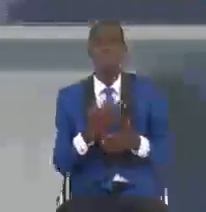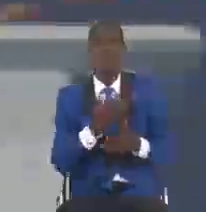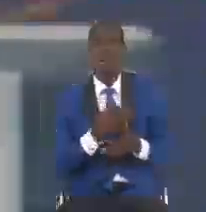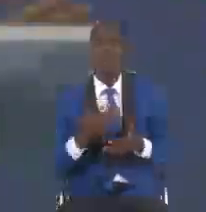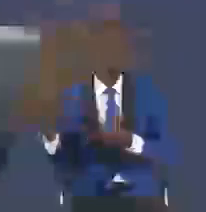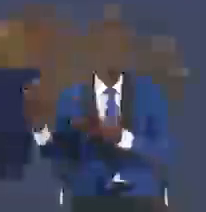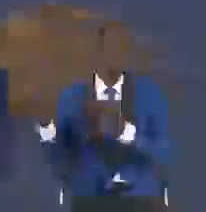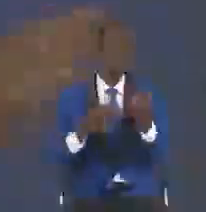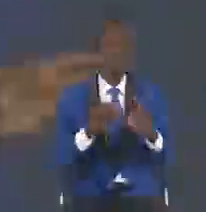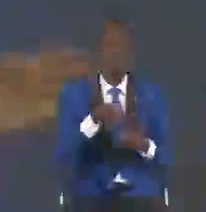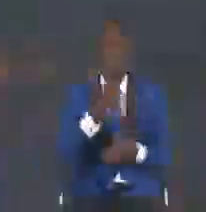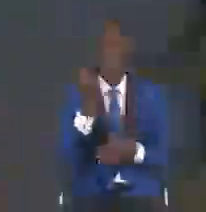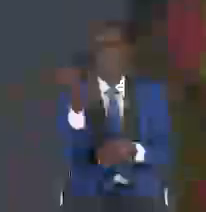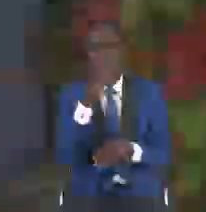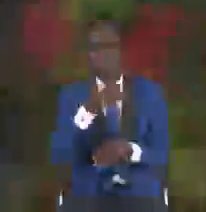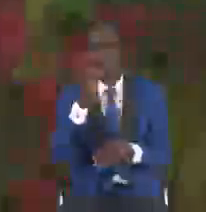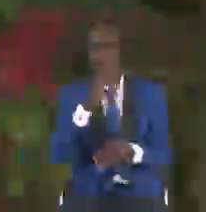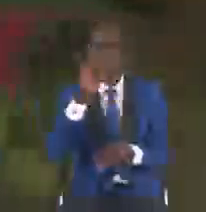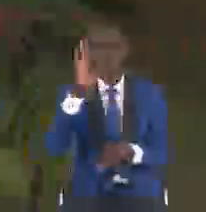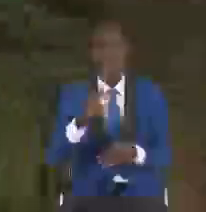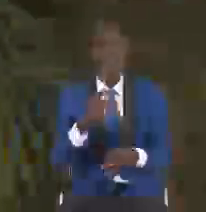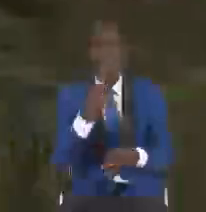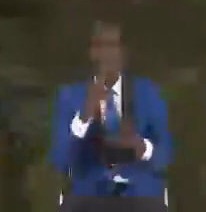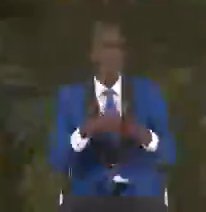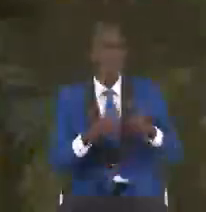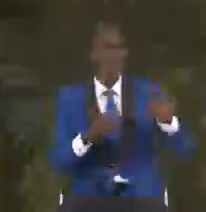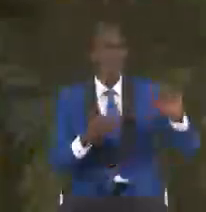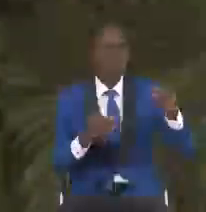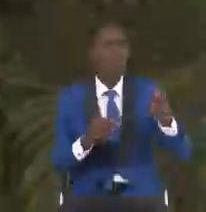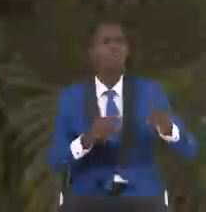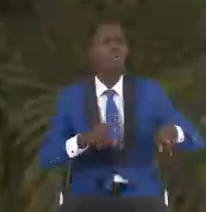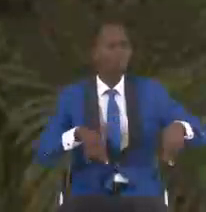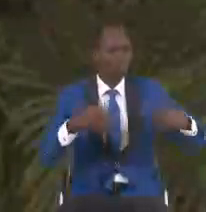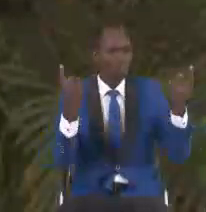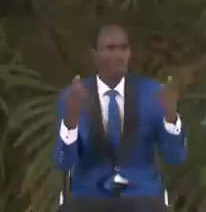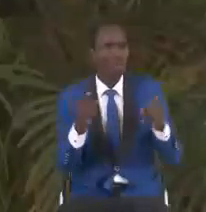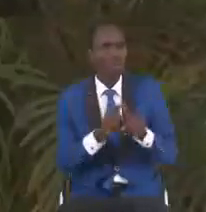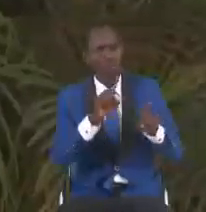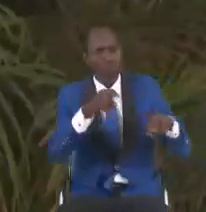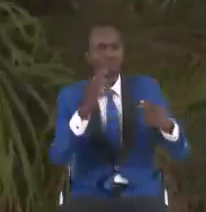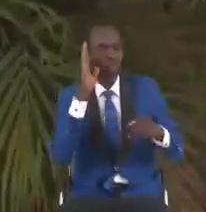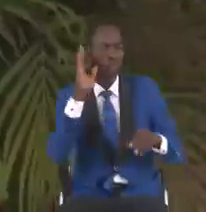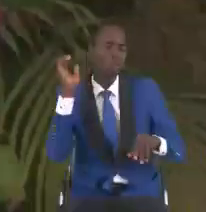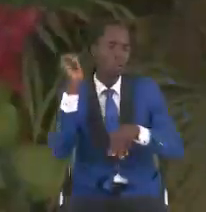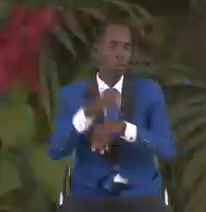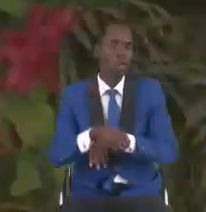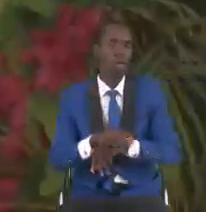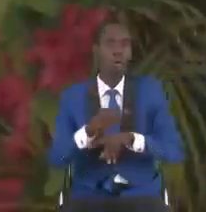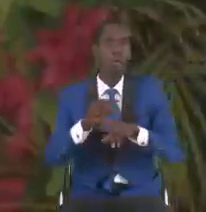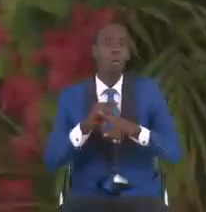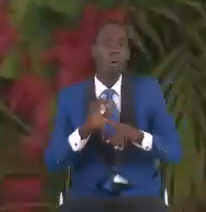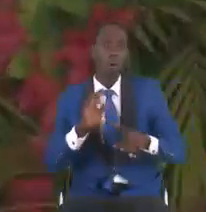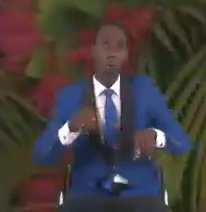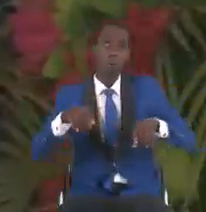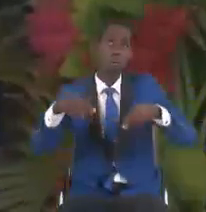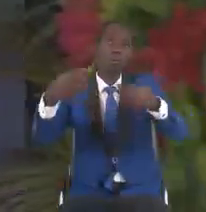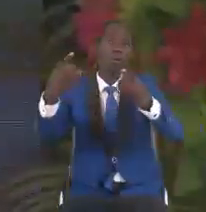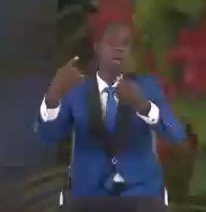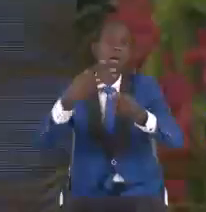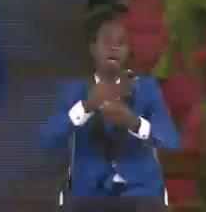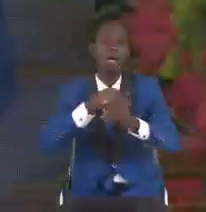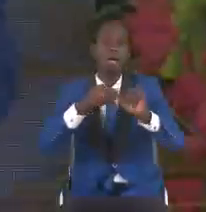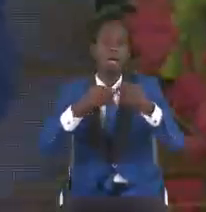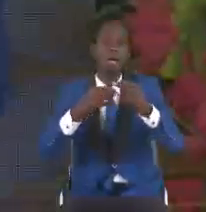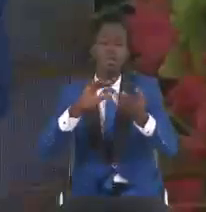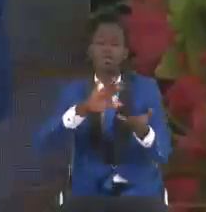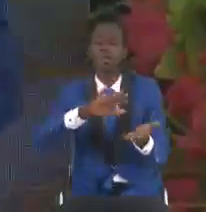all those prophets began to tell him, go, and you are going to overcome. He went, that's where he died, and from